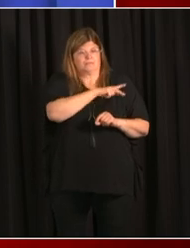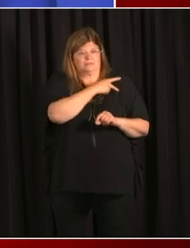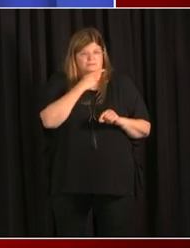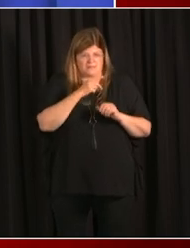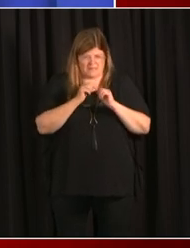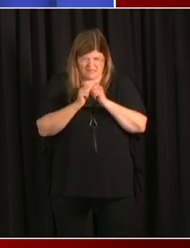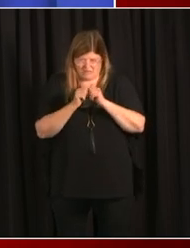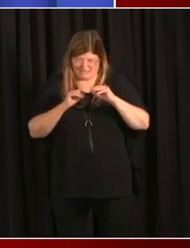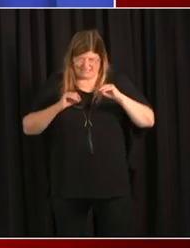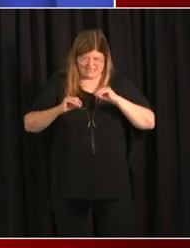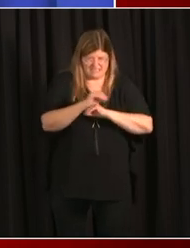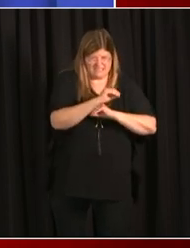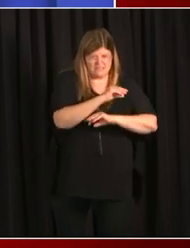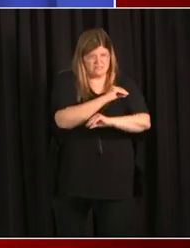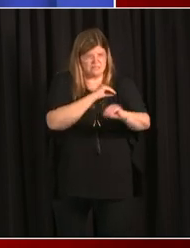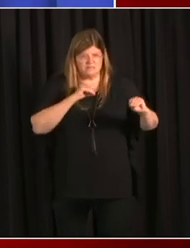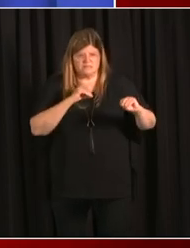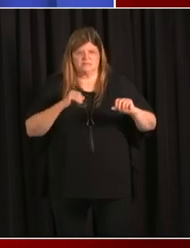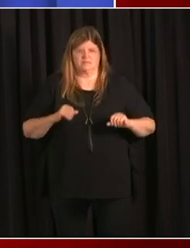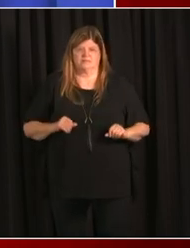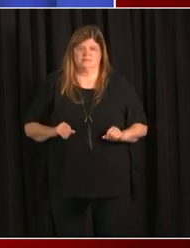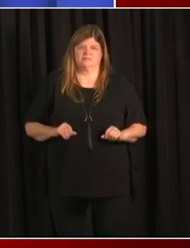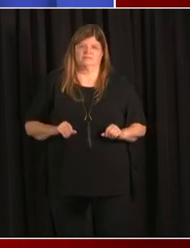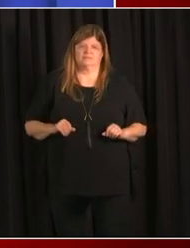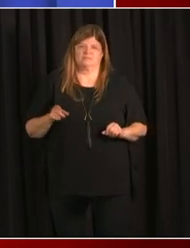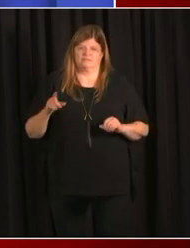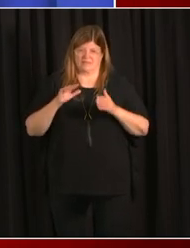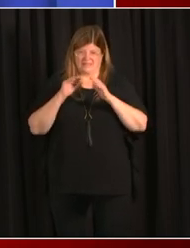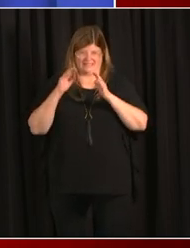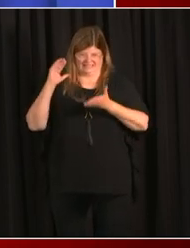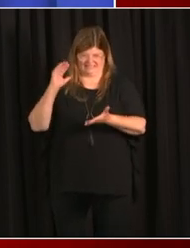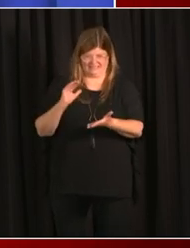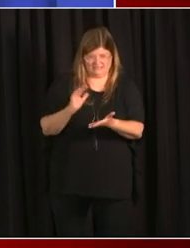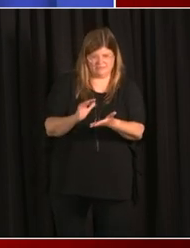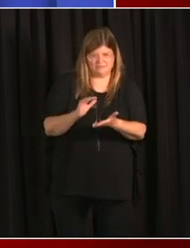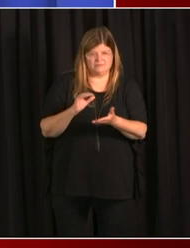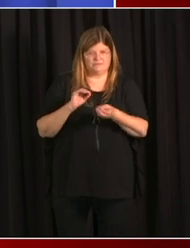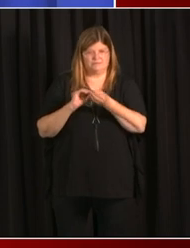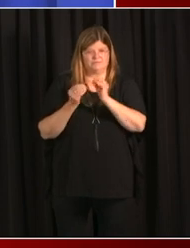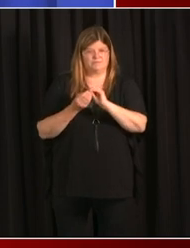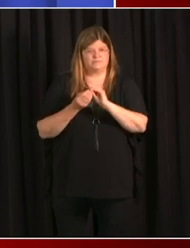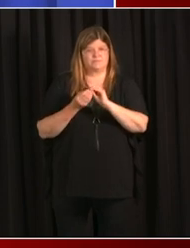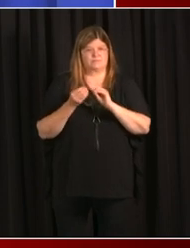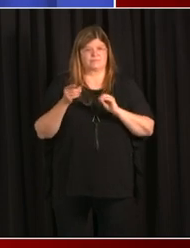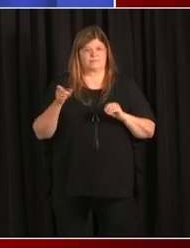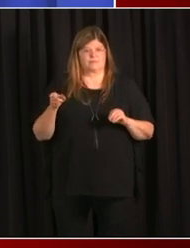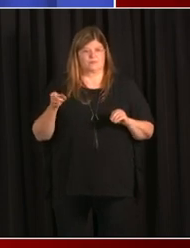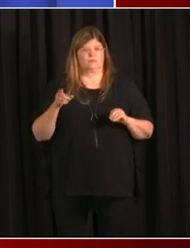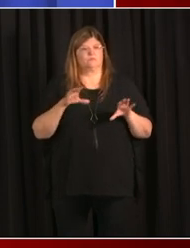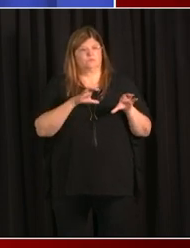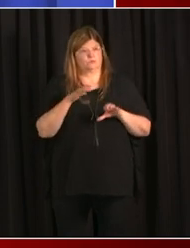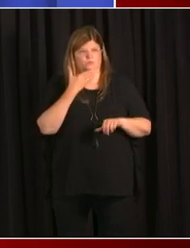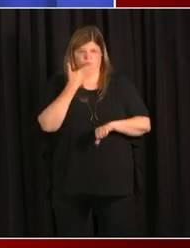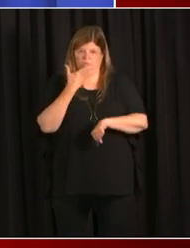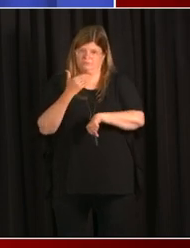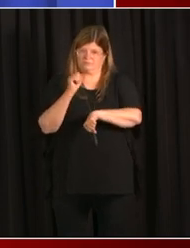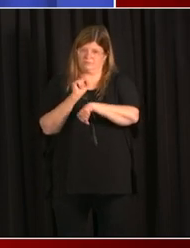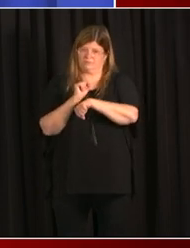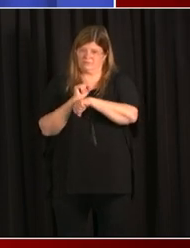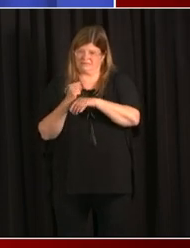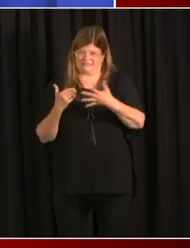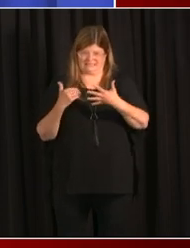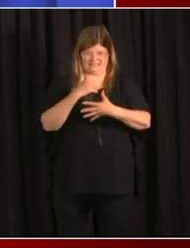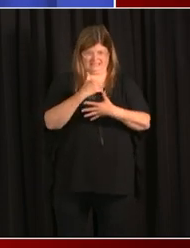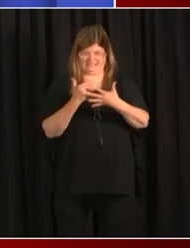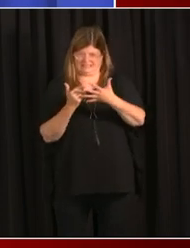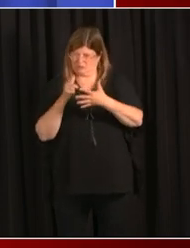their clinical volumes declining. And they did a yeoman's job in prioritizing who